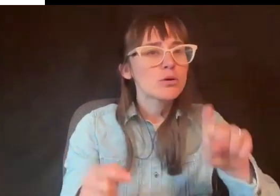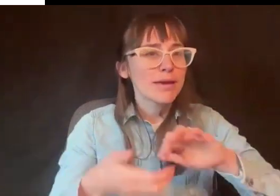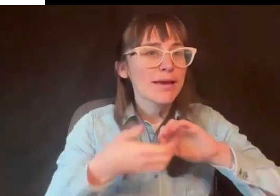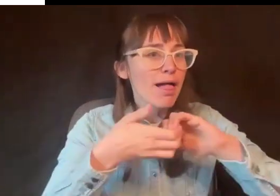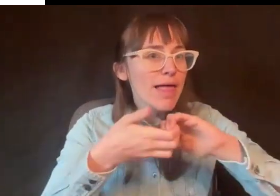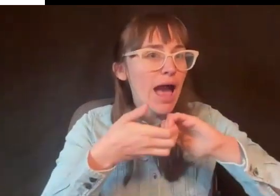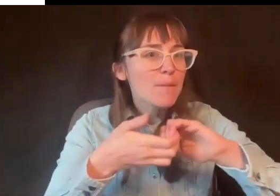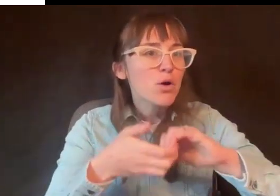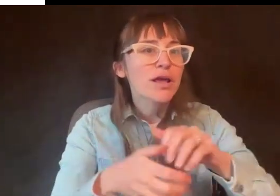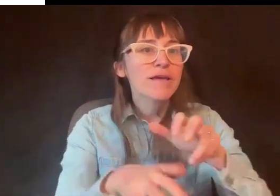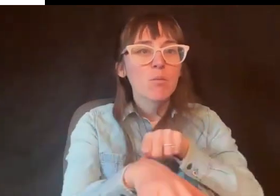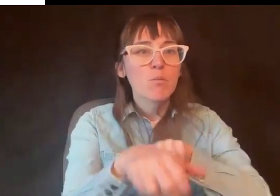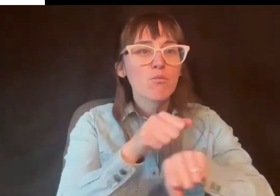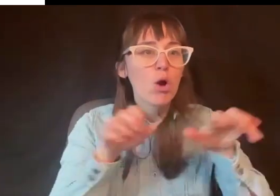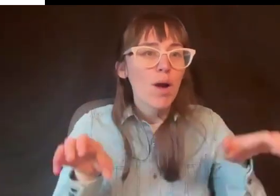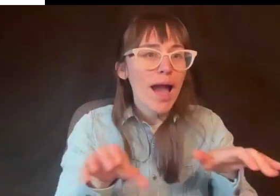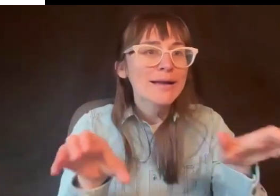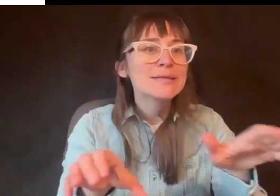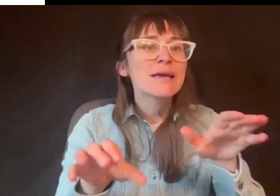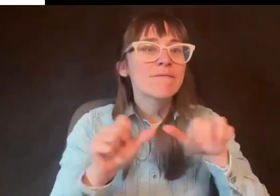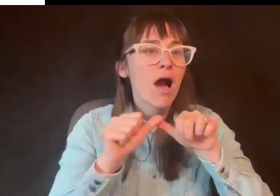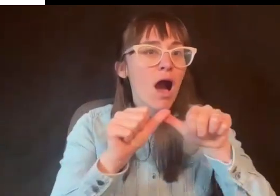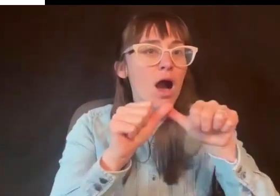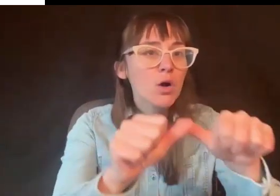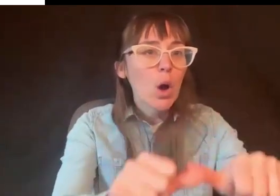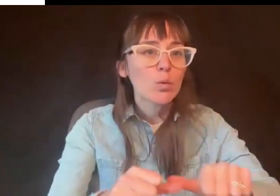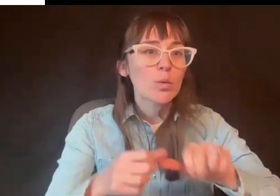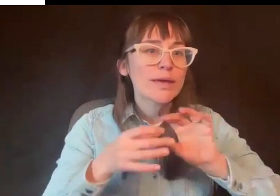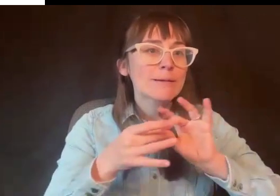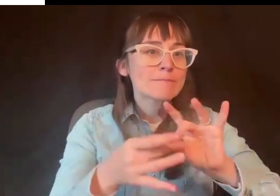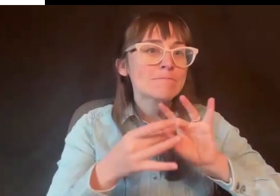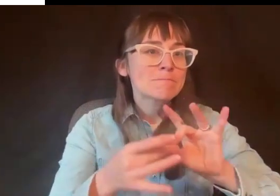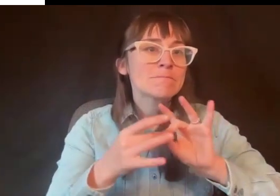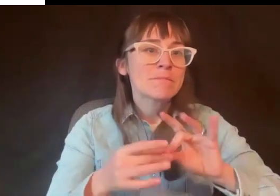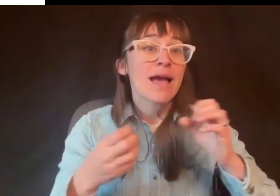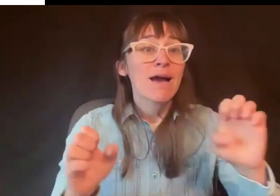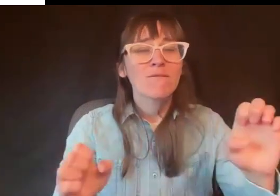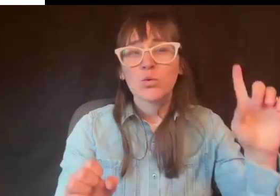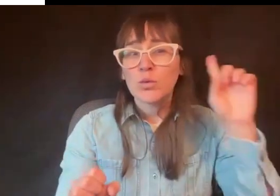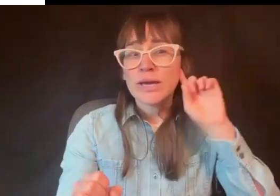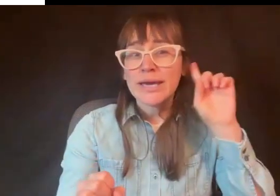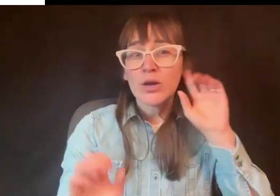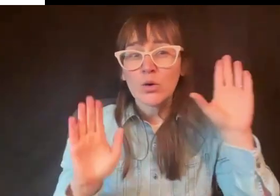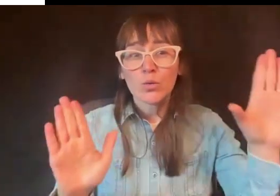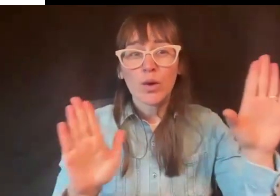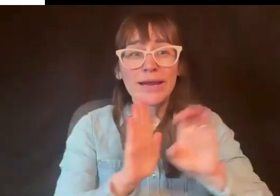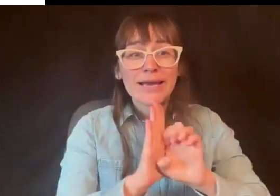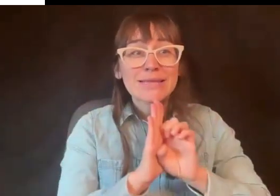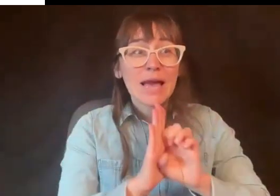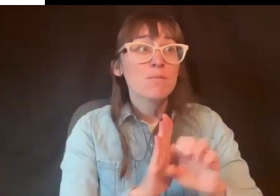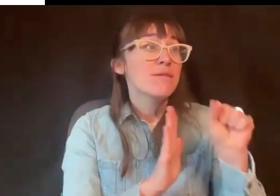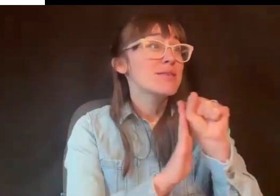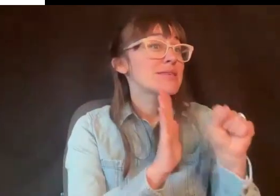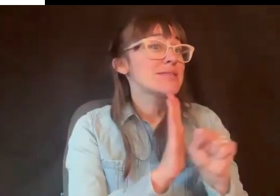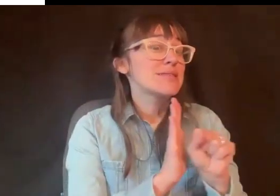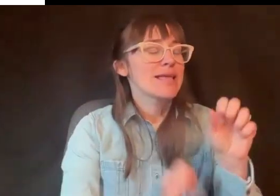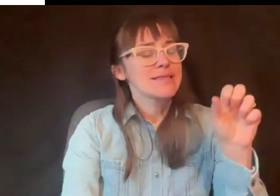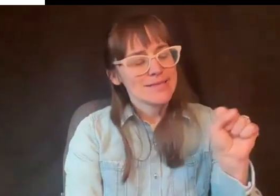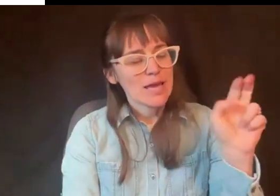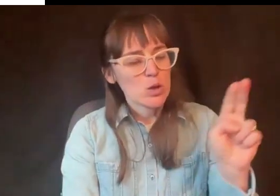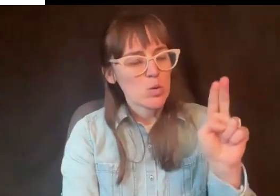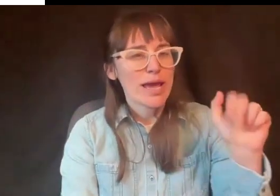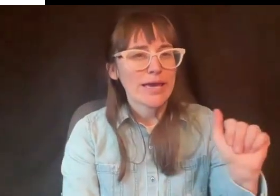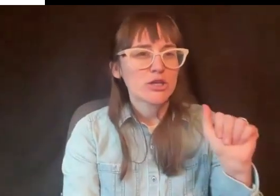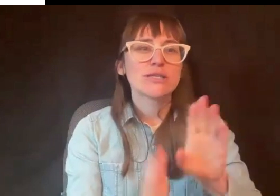effort. We are hearing great examples across the country of state units on aging developing work groups with aging